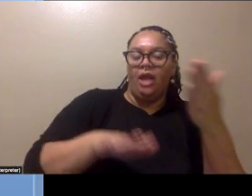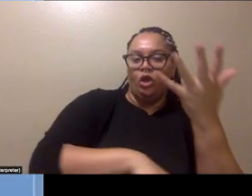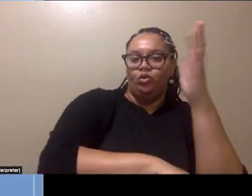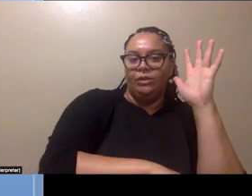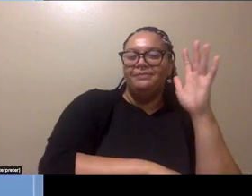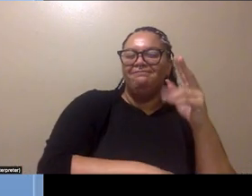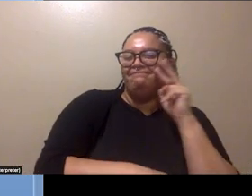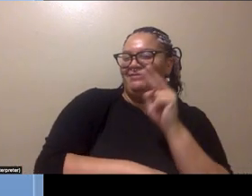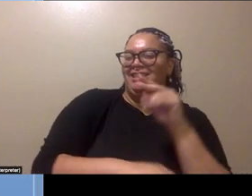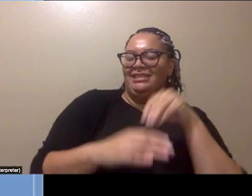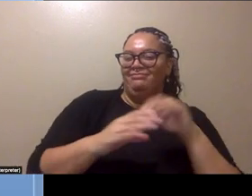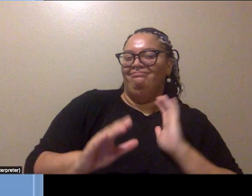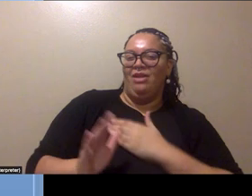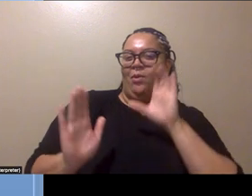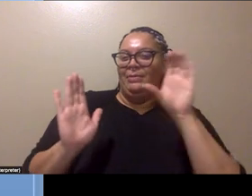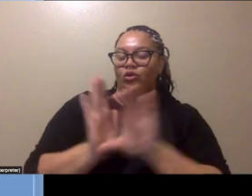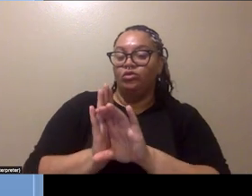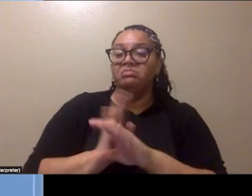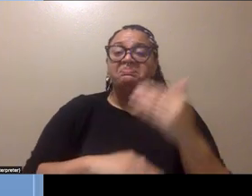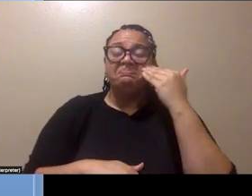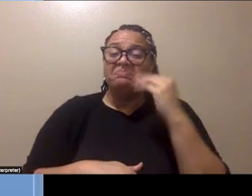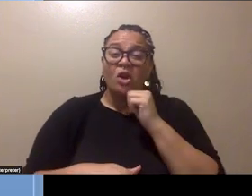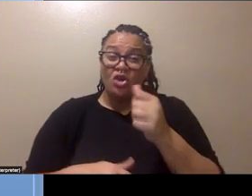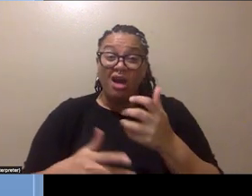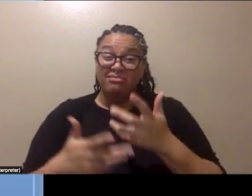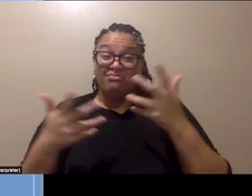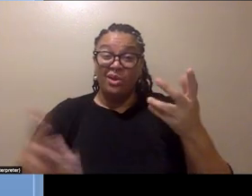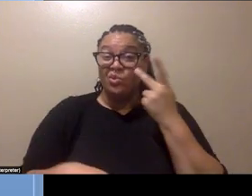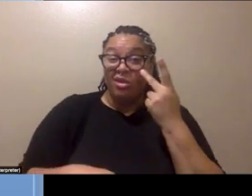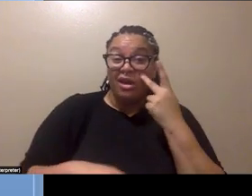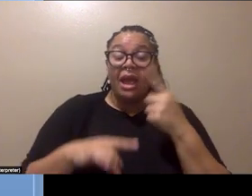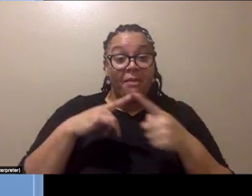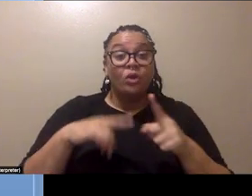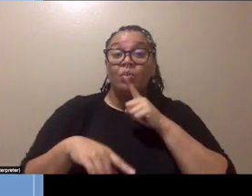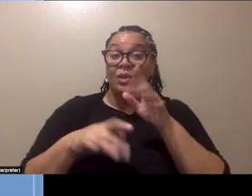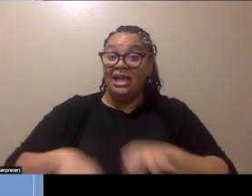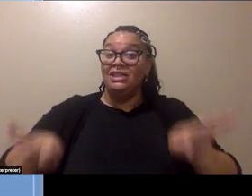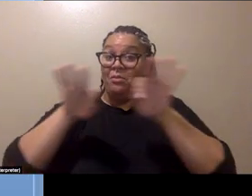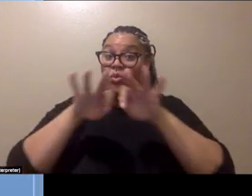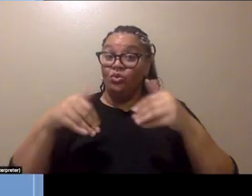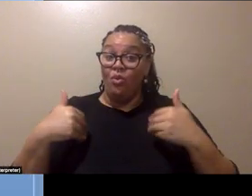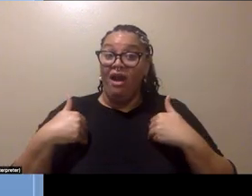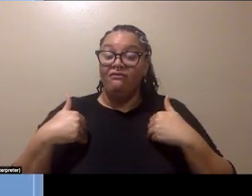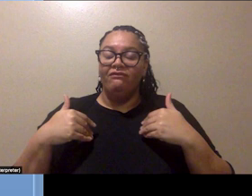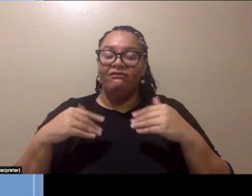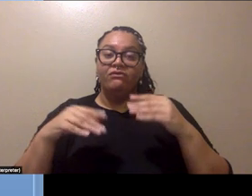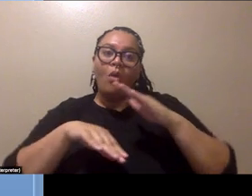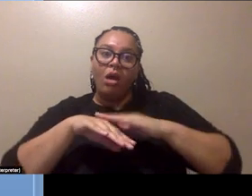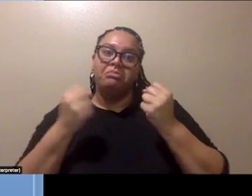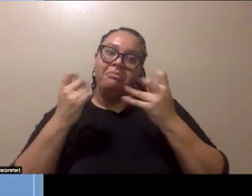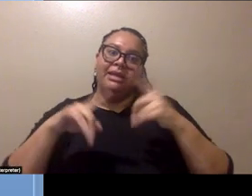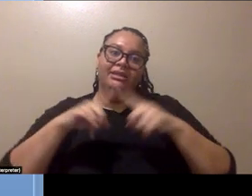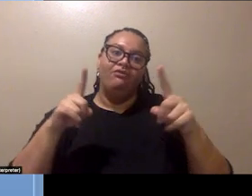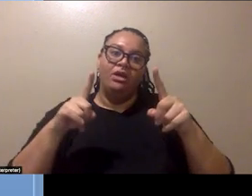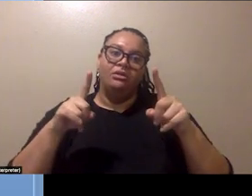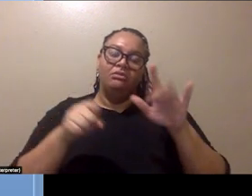And such as these examples you see here. And even though they're not much to look at, these are actually incredibly important structures to have on